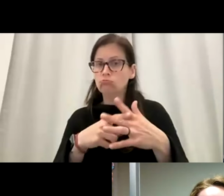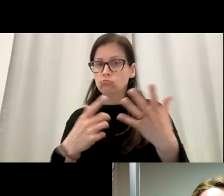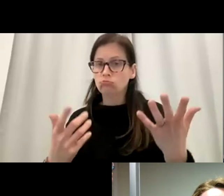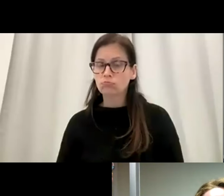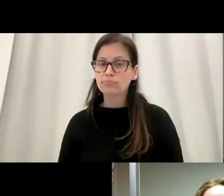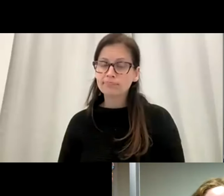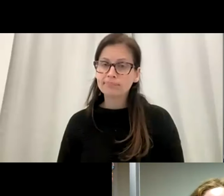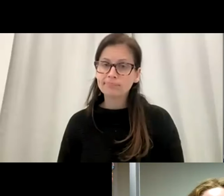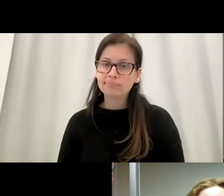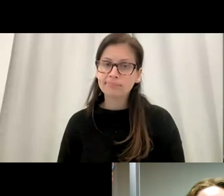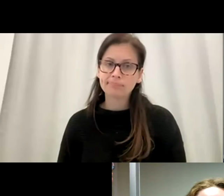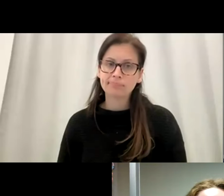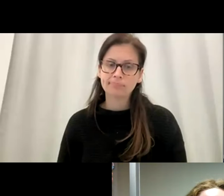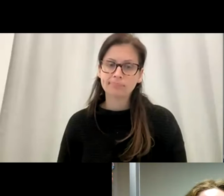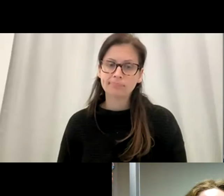door.